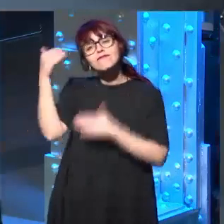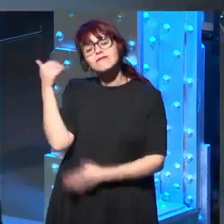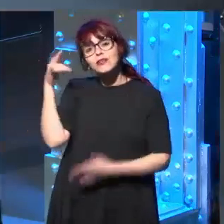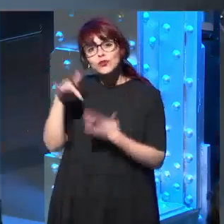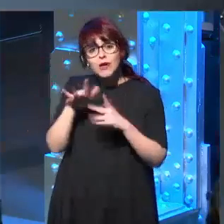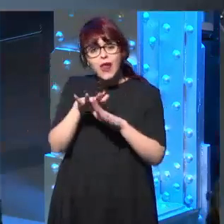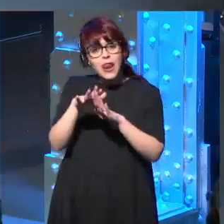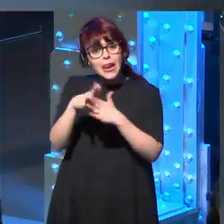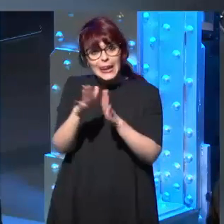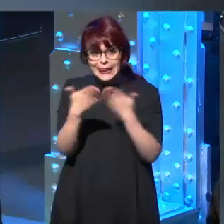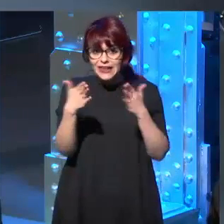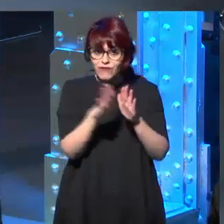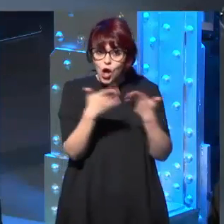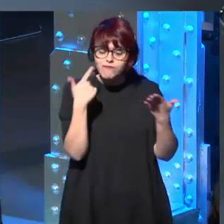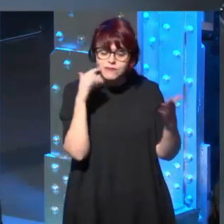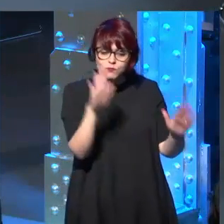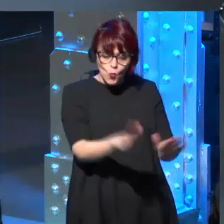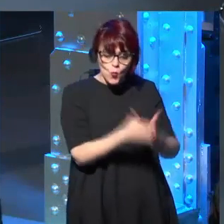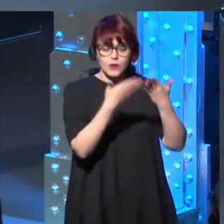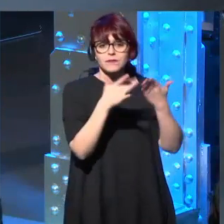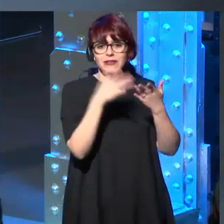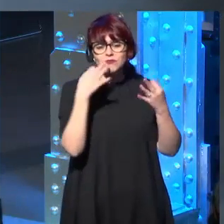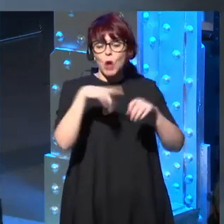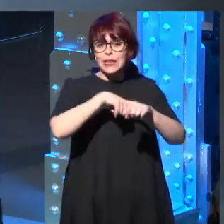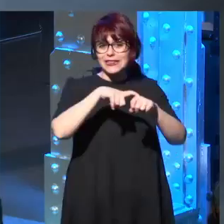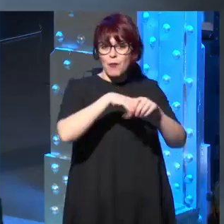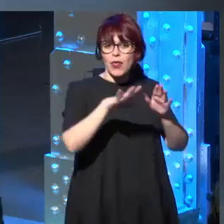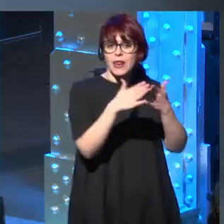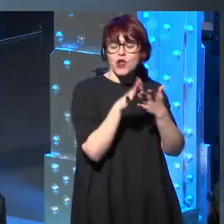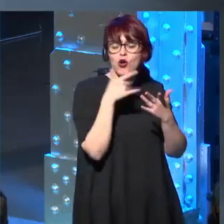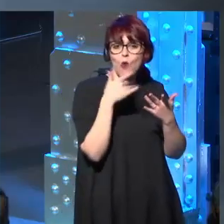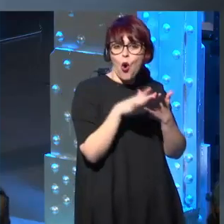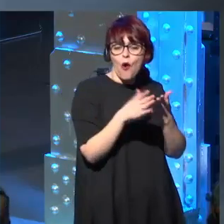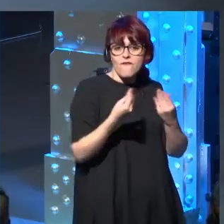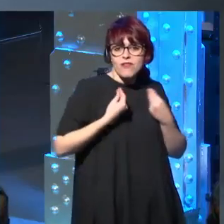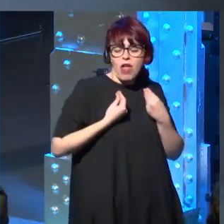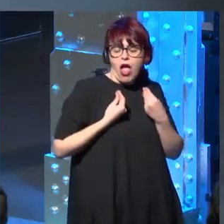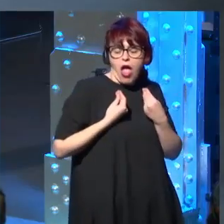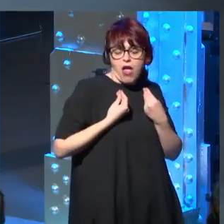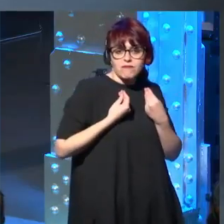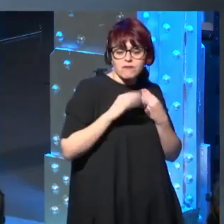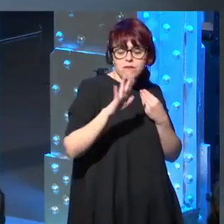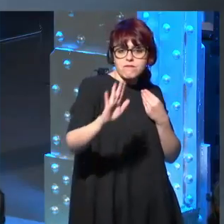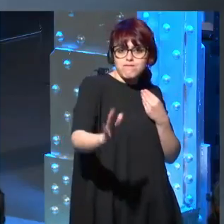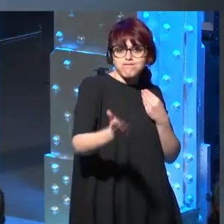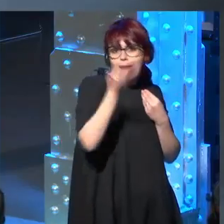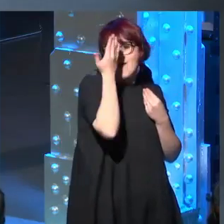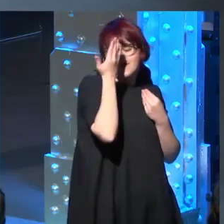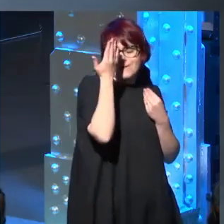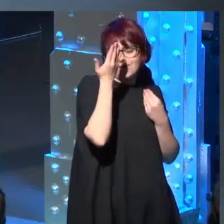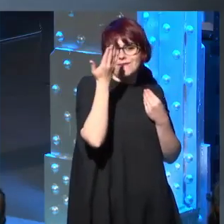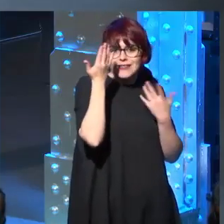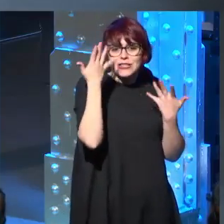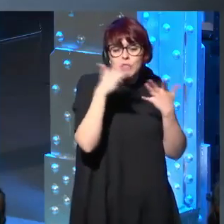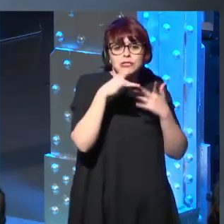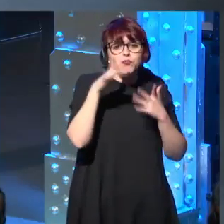a sort of light coming out of the book, then I would be a bit confused, would be happy, follow the light a bit, but would